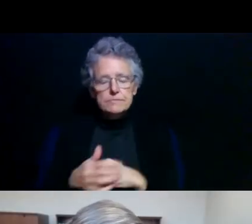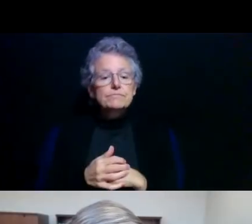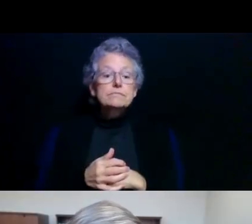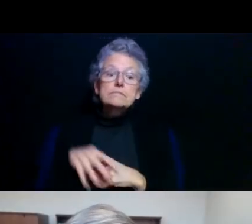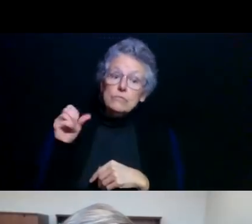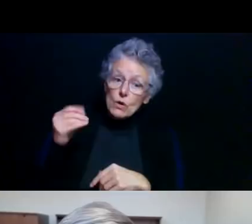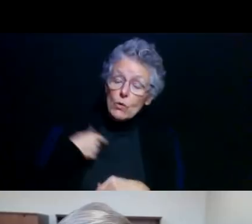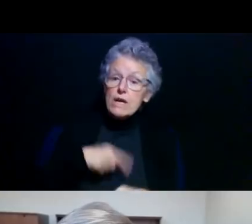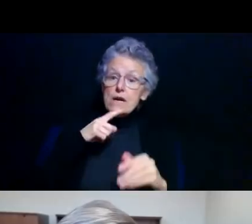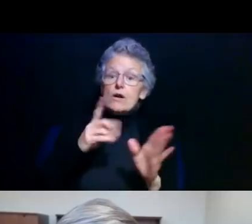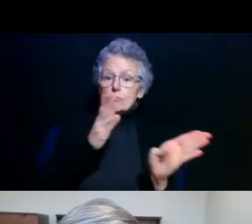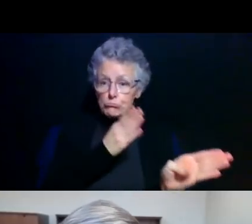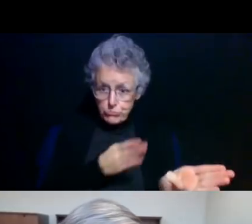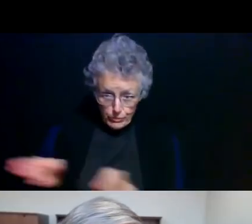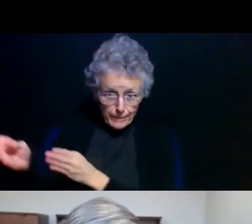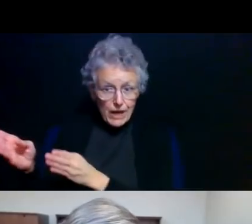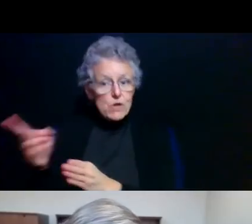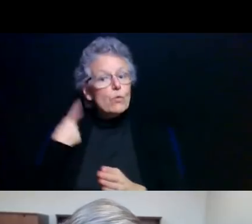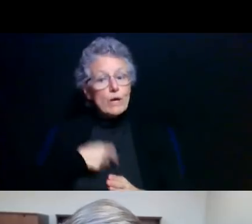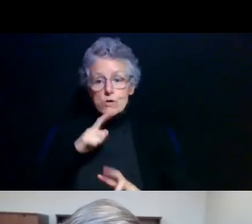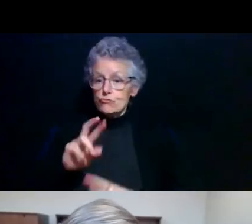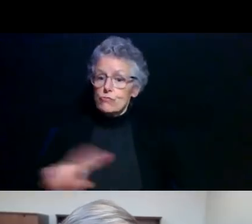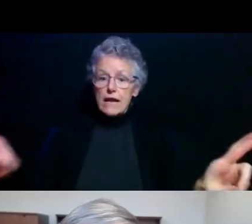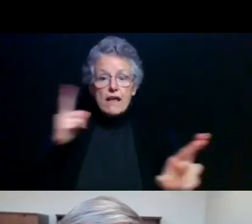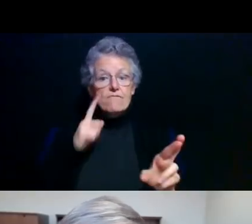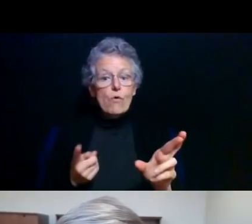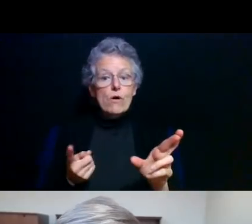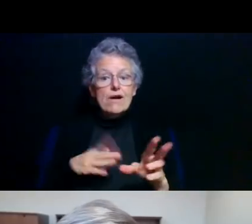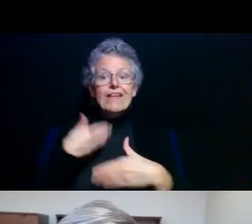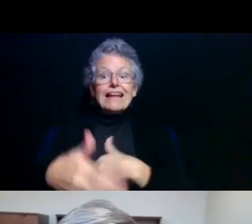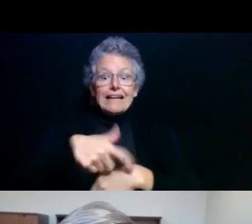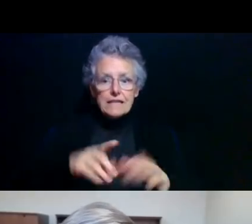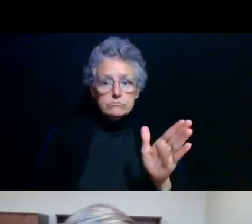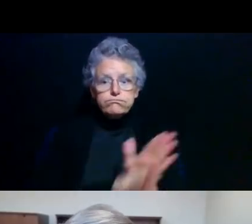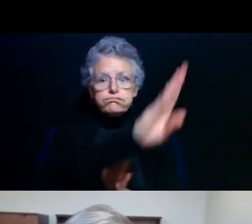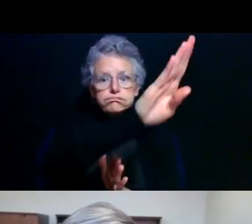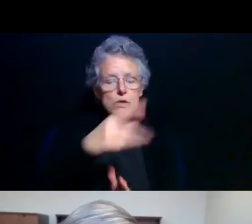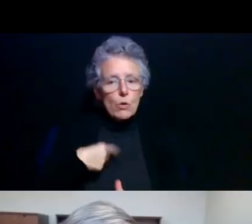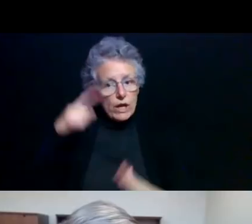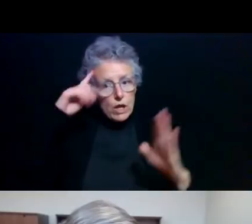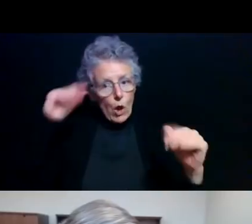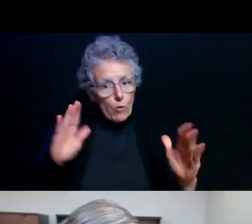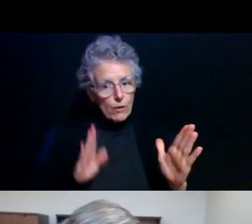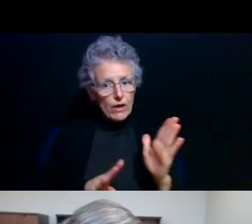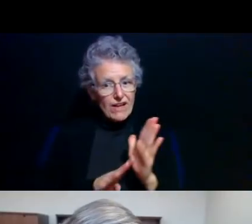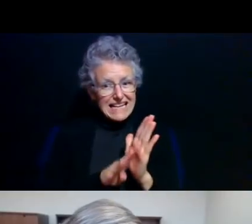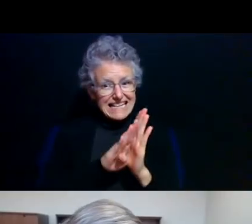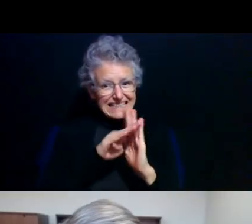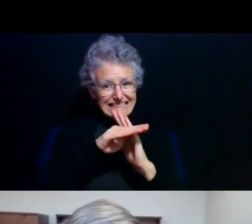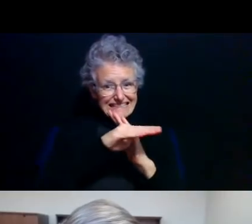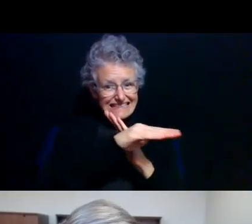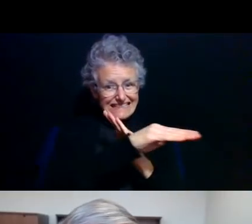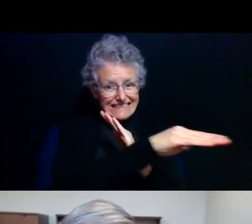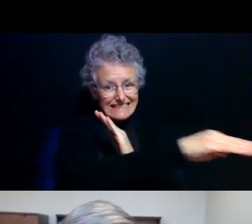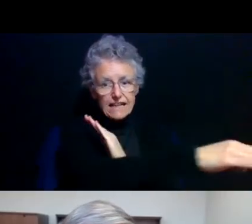that we are prepared for the next surge. We hope it'll be a plateau and not a huge surge,